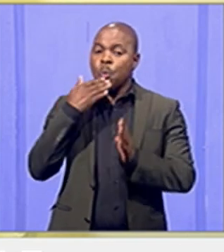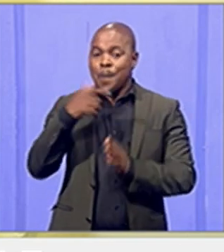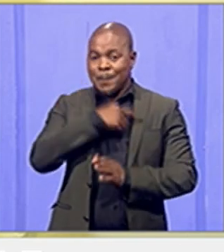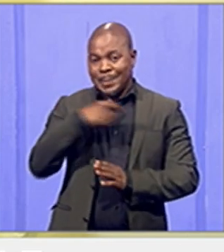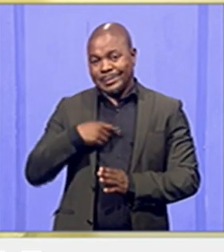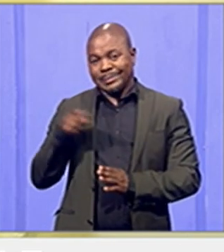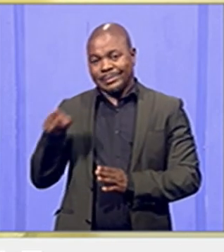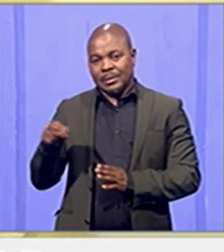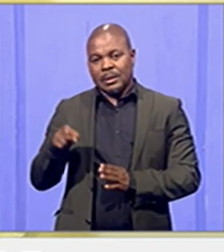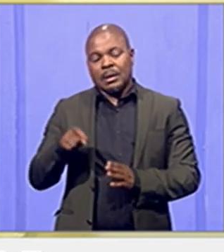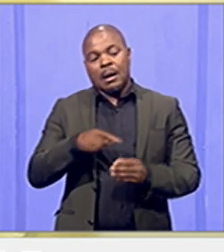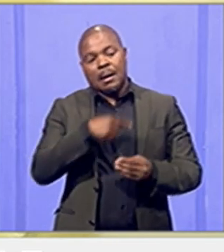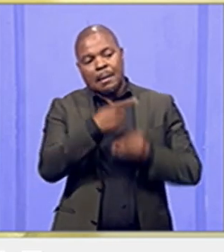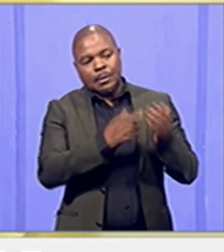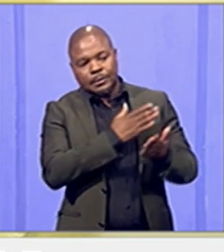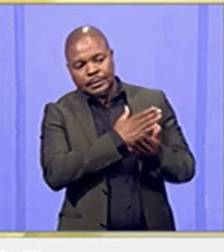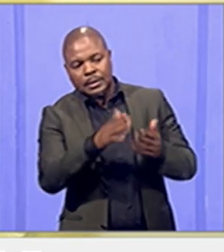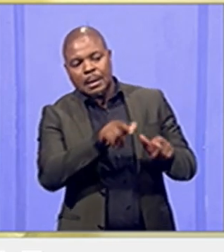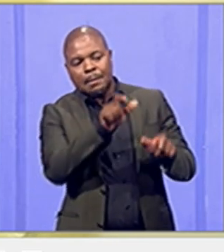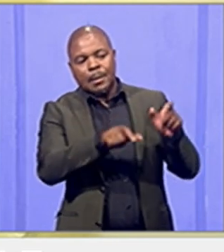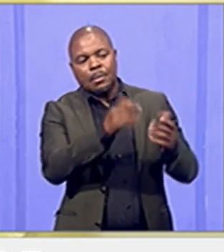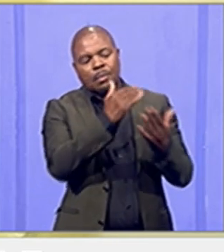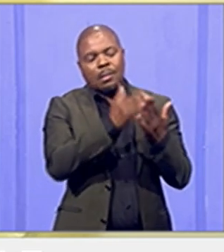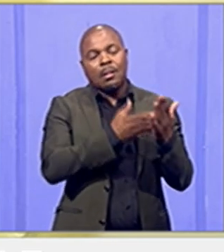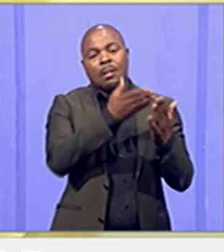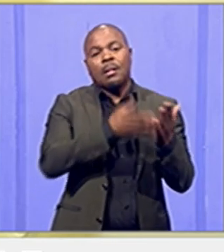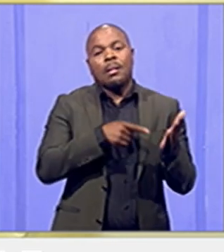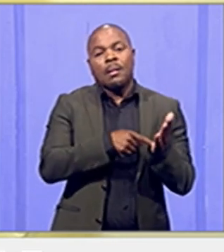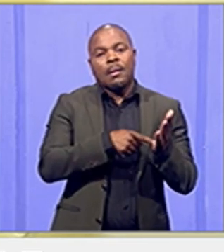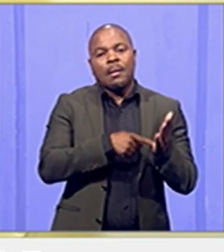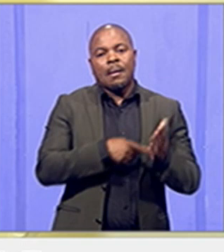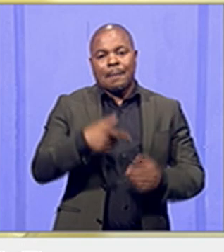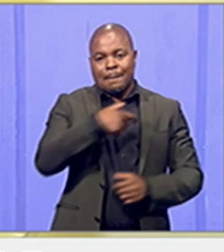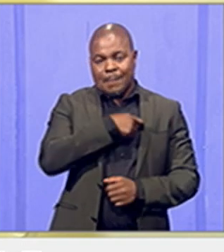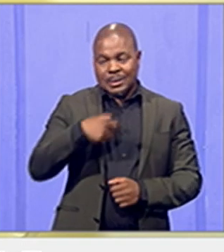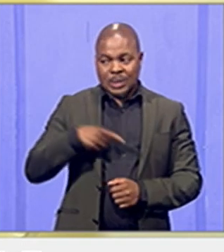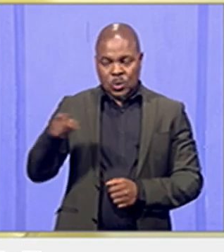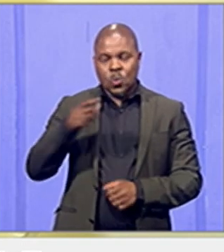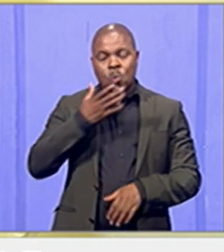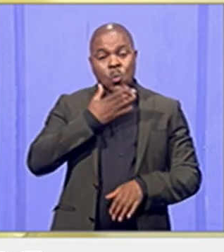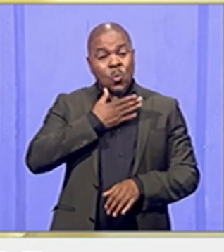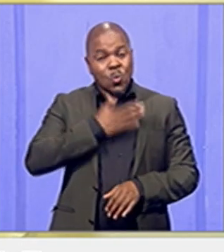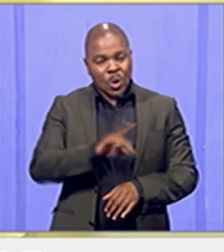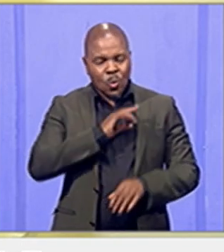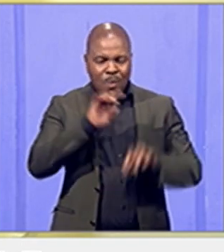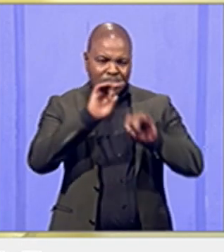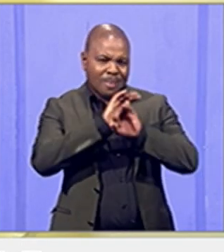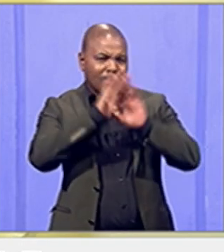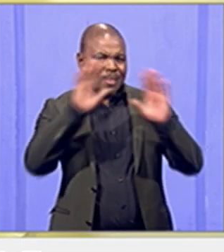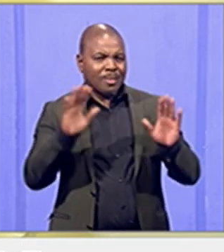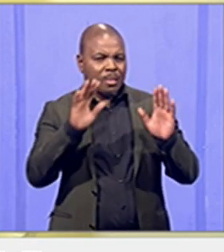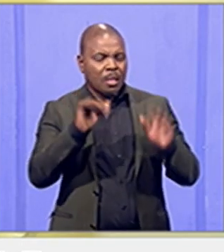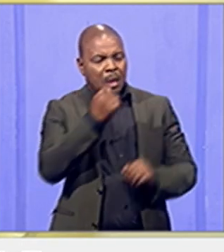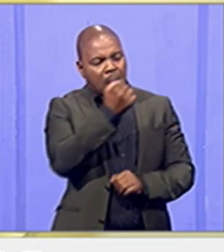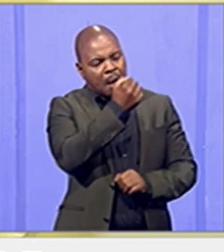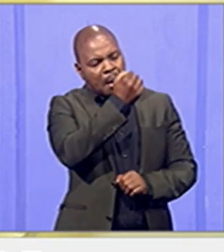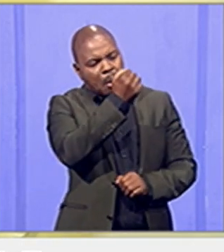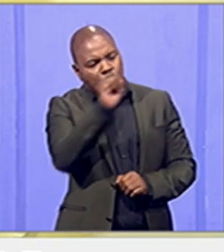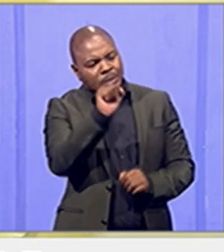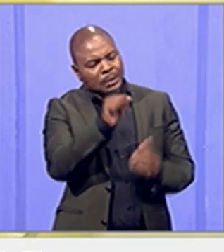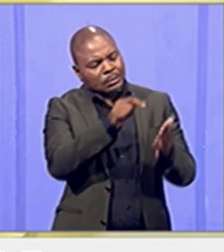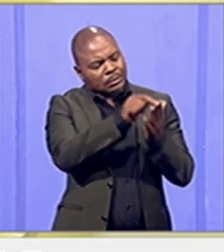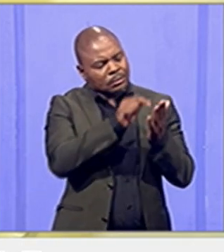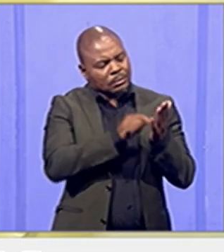respect to certain individuals. The president wanted clarification as to how those objections